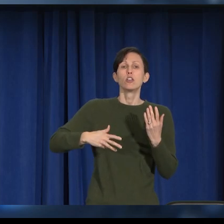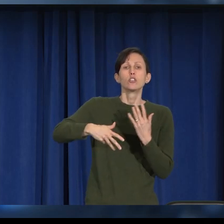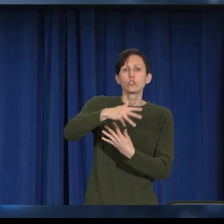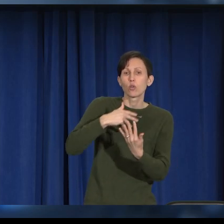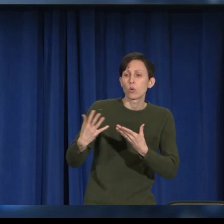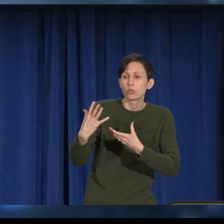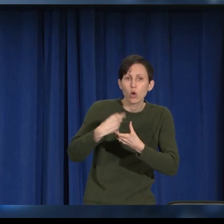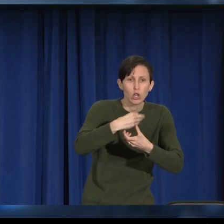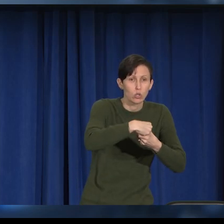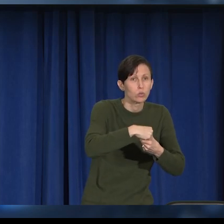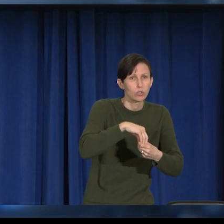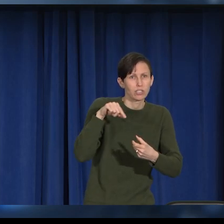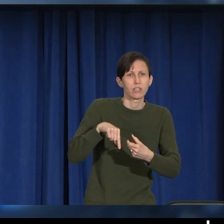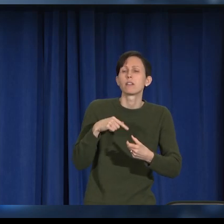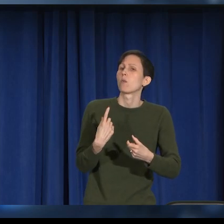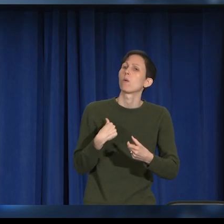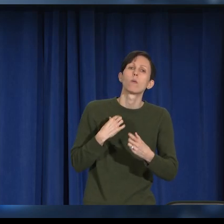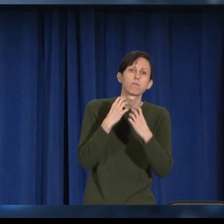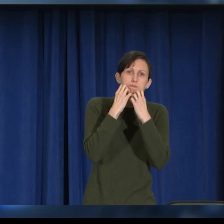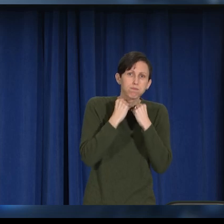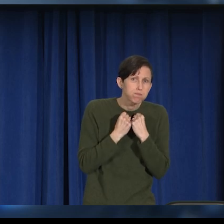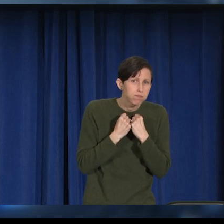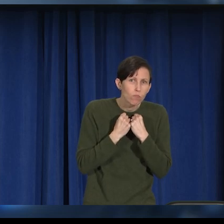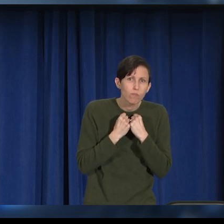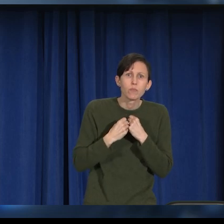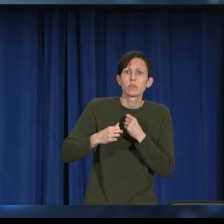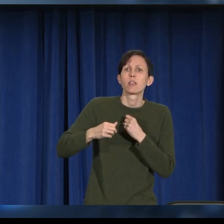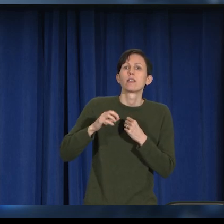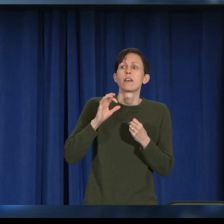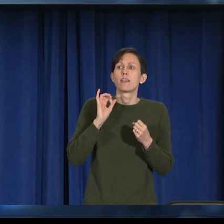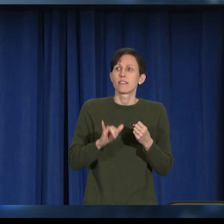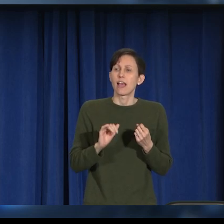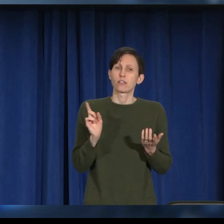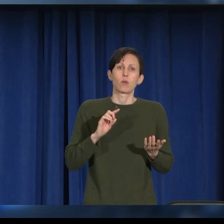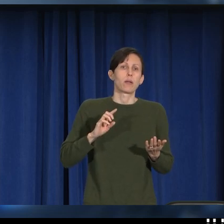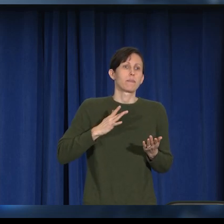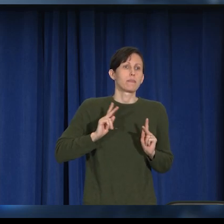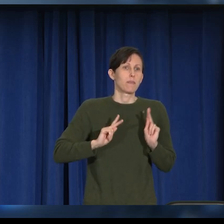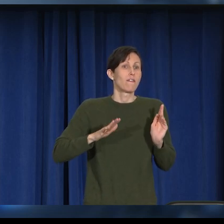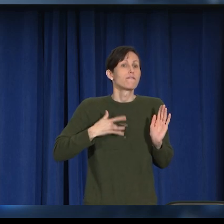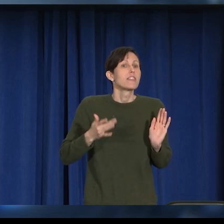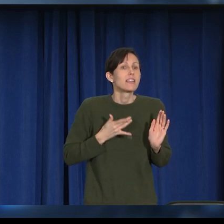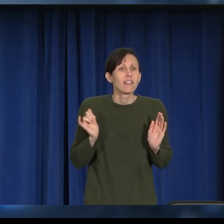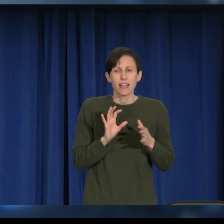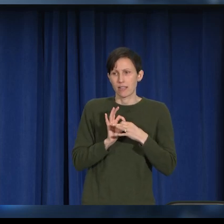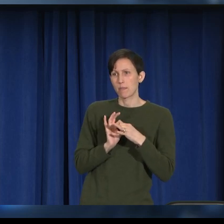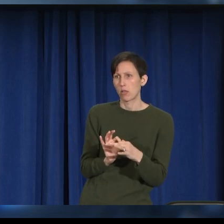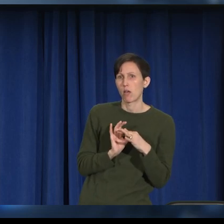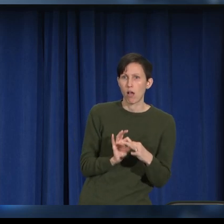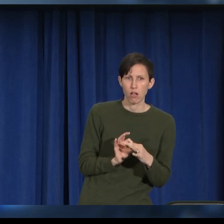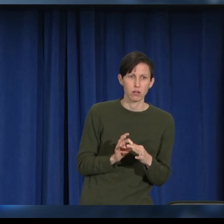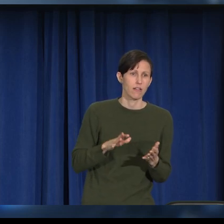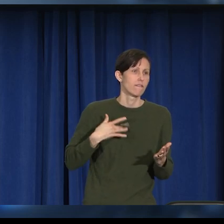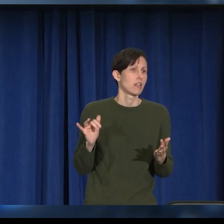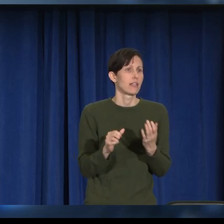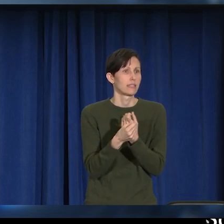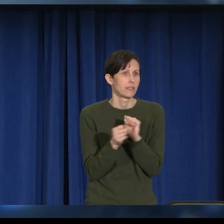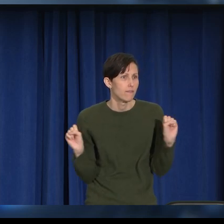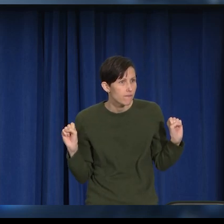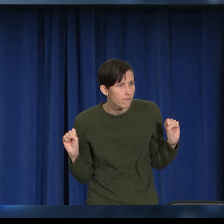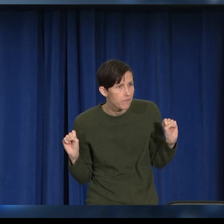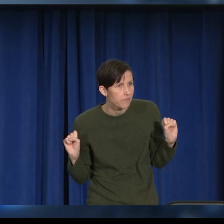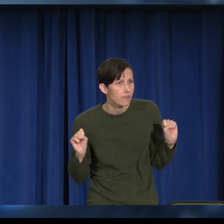the thing that I really care about, and that is the thing where people feel like they belong, feel like they're safe, feel like they're part